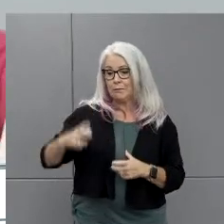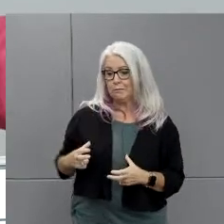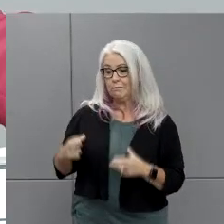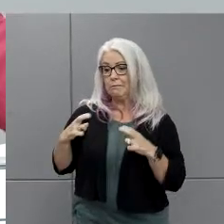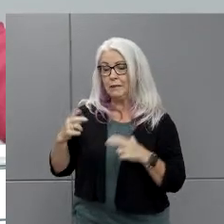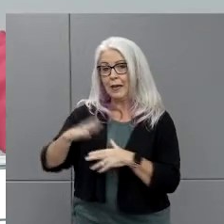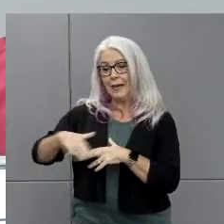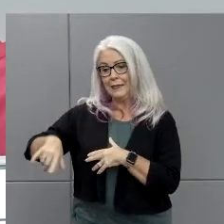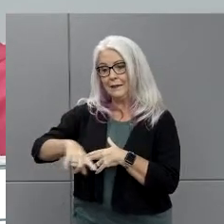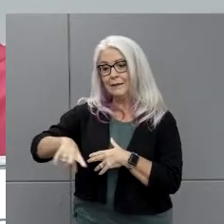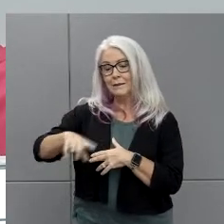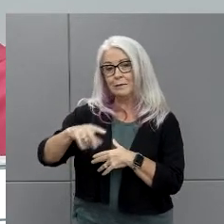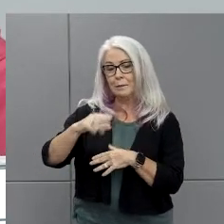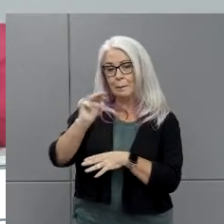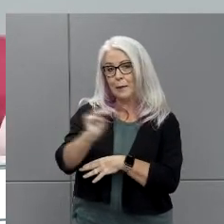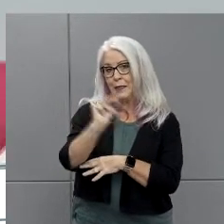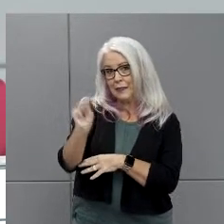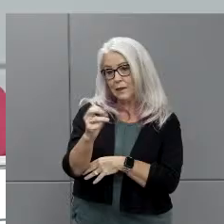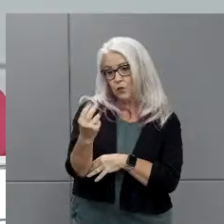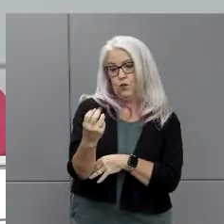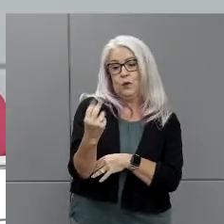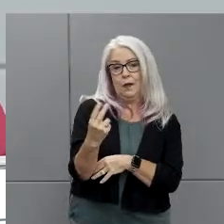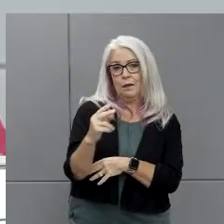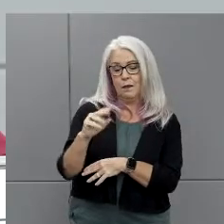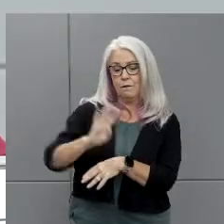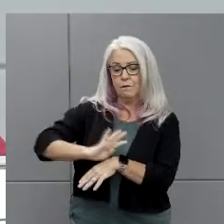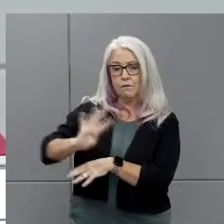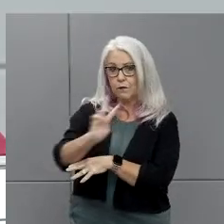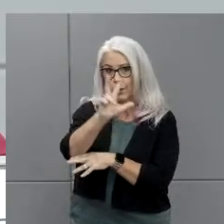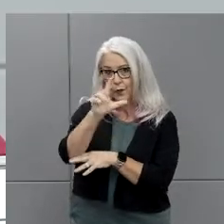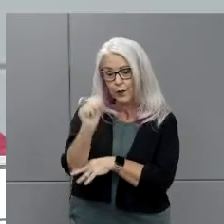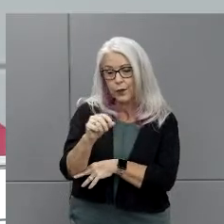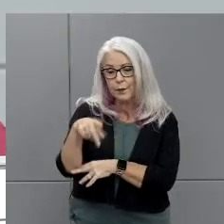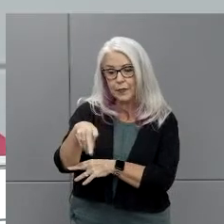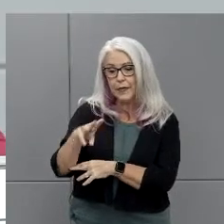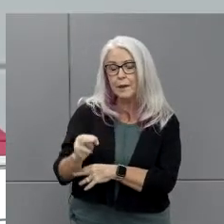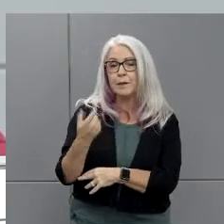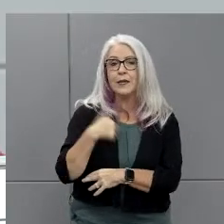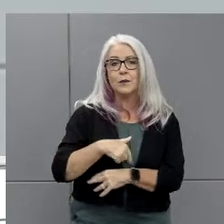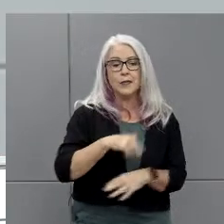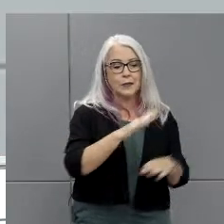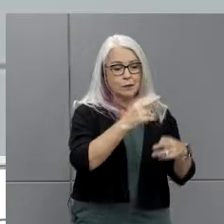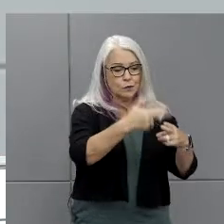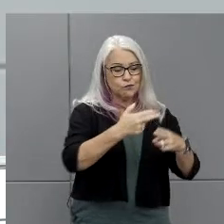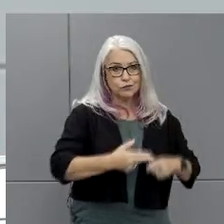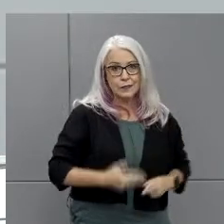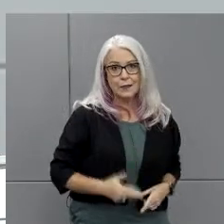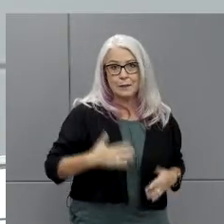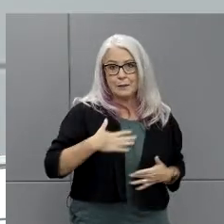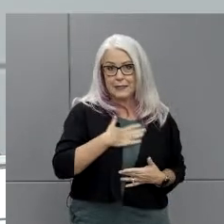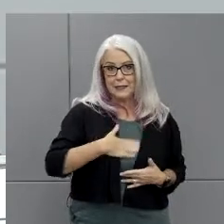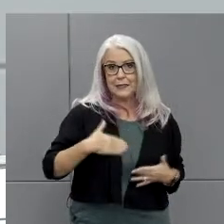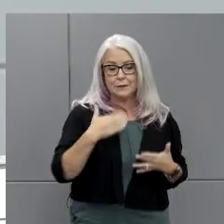on Monday the 12th at 4:30 p.m. Could I have a roll call vote, please?